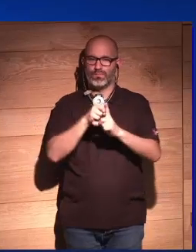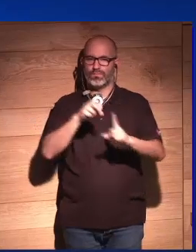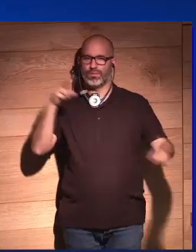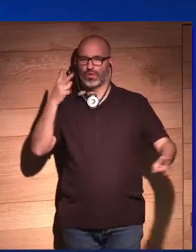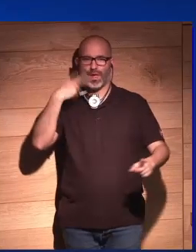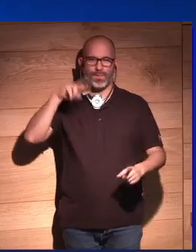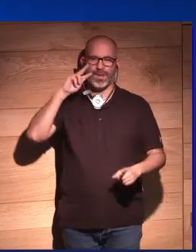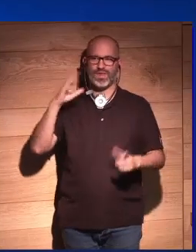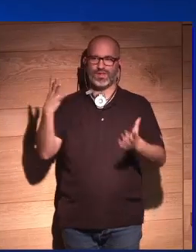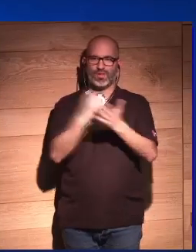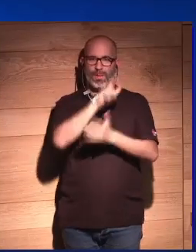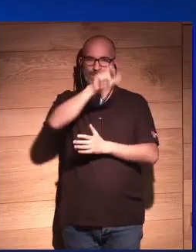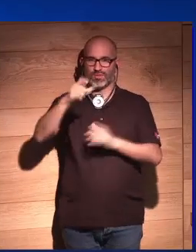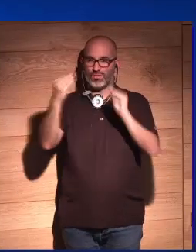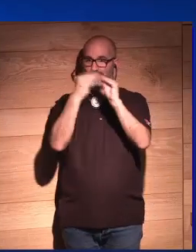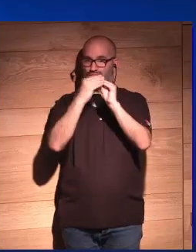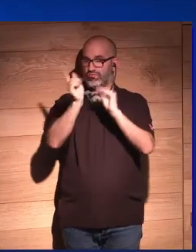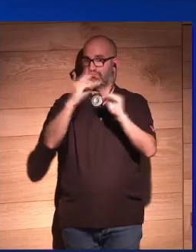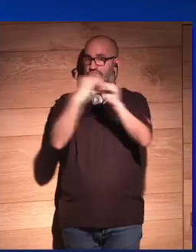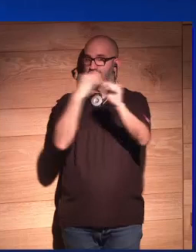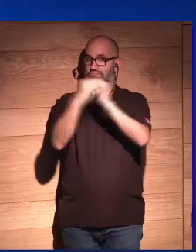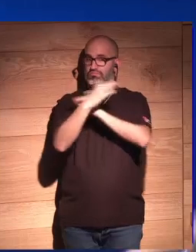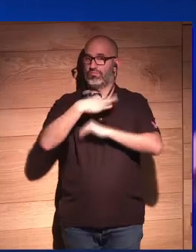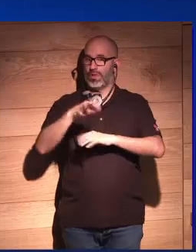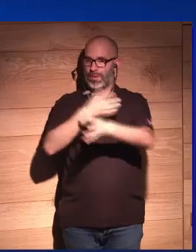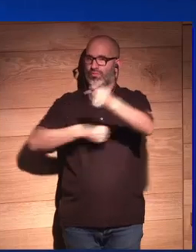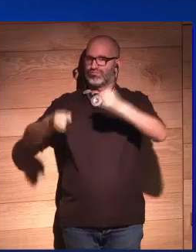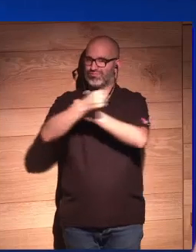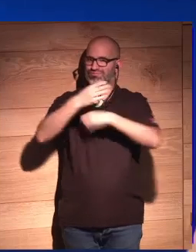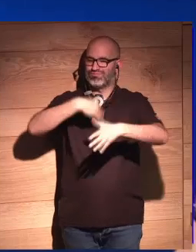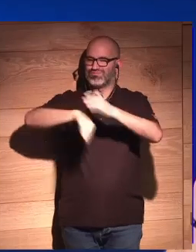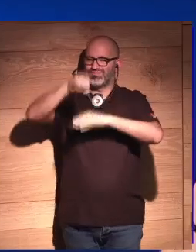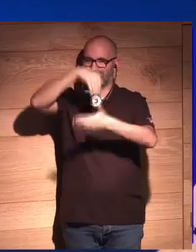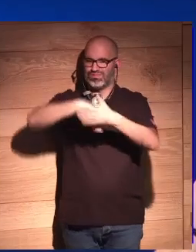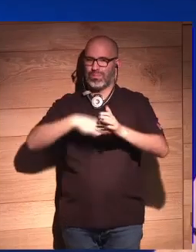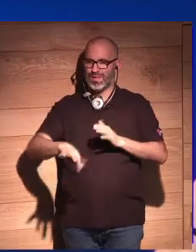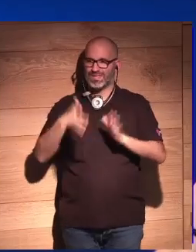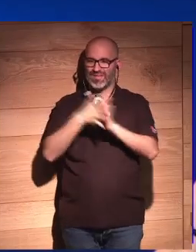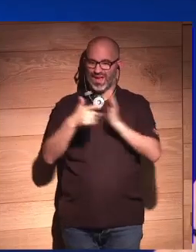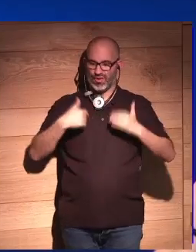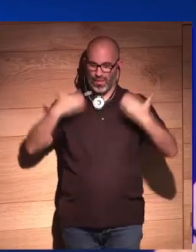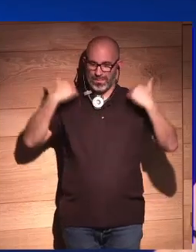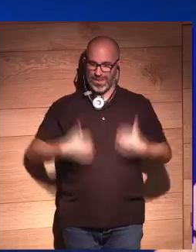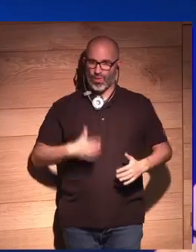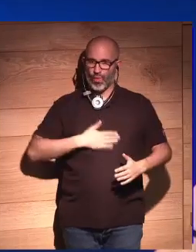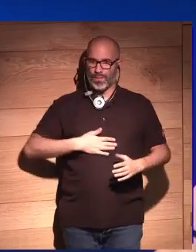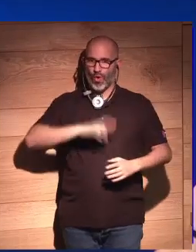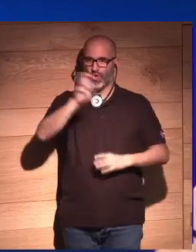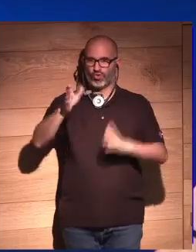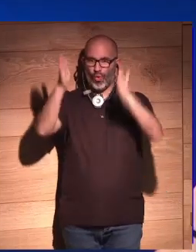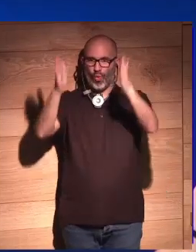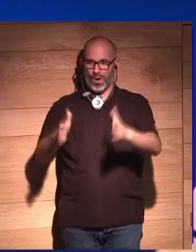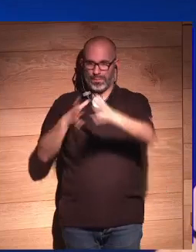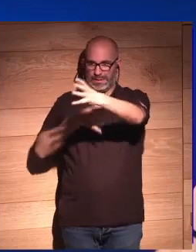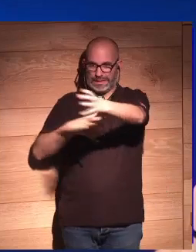that person? I actually think that you're not. I actually think what's happening is that you get this chance